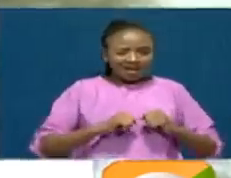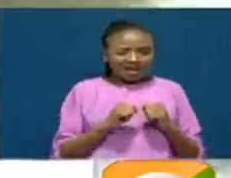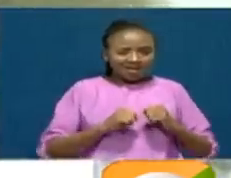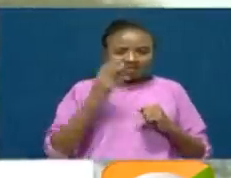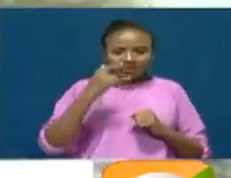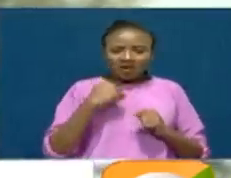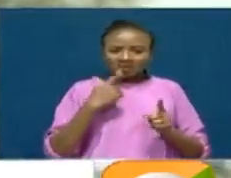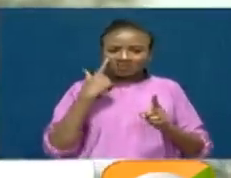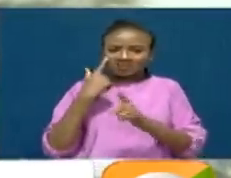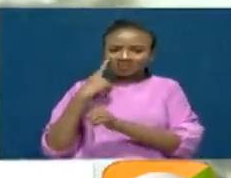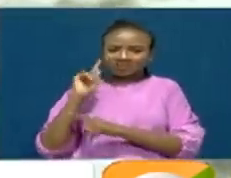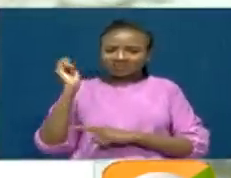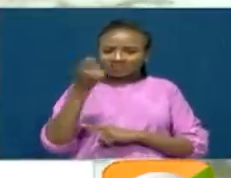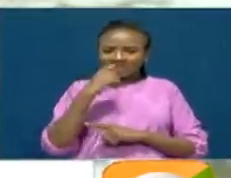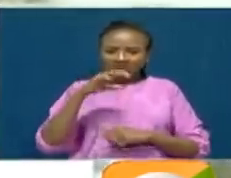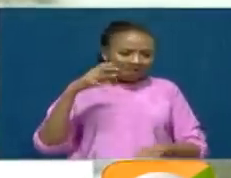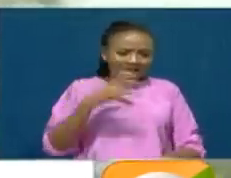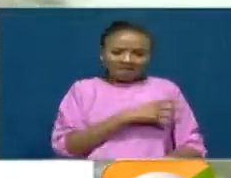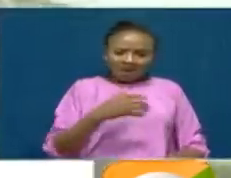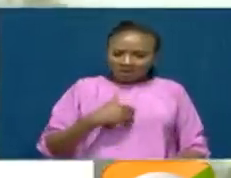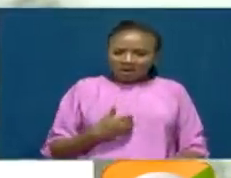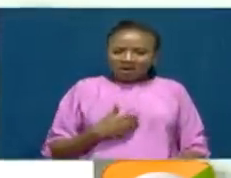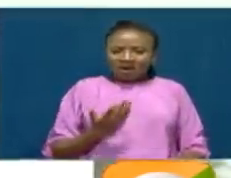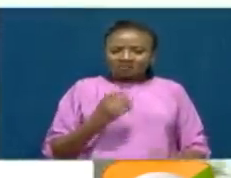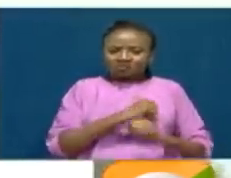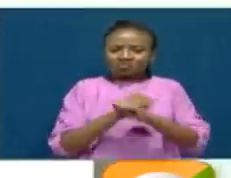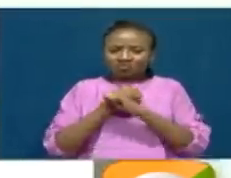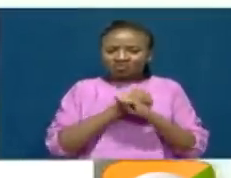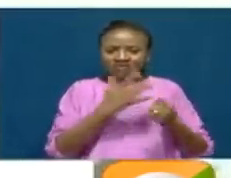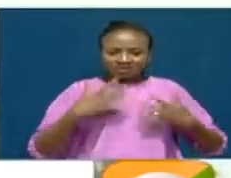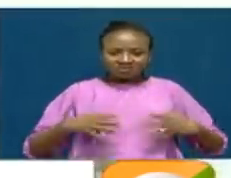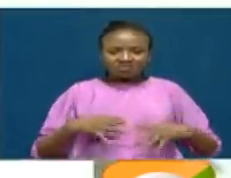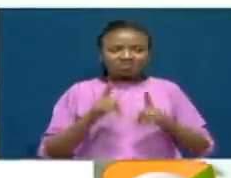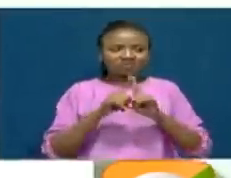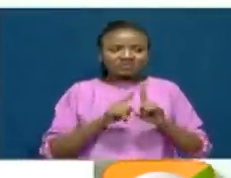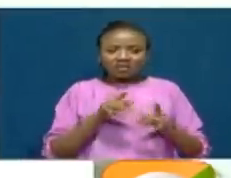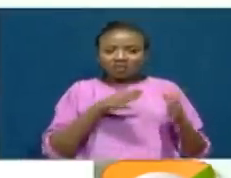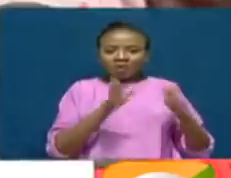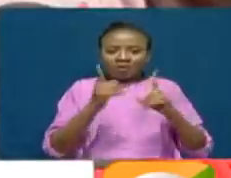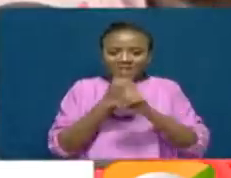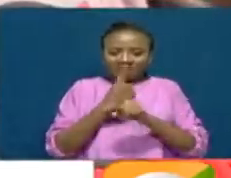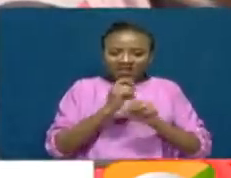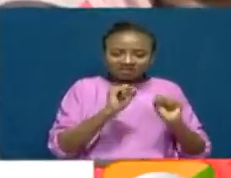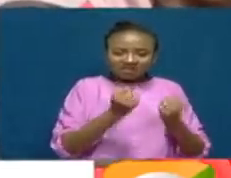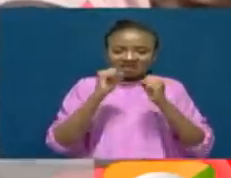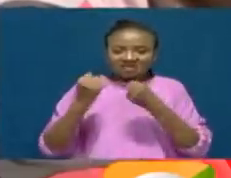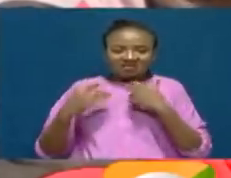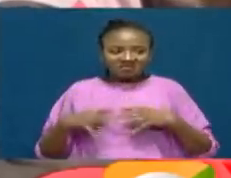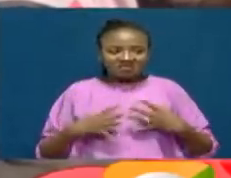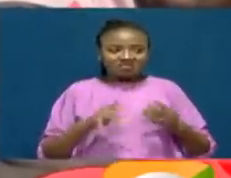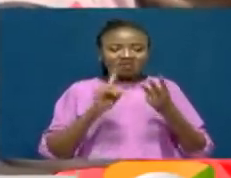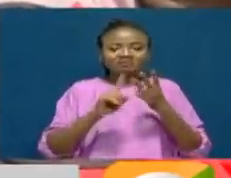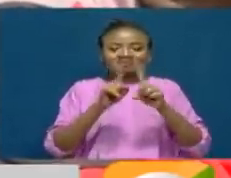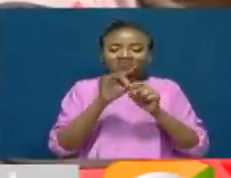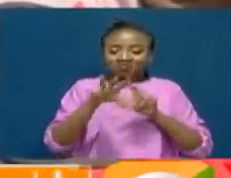power in protecting its people, especially the hostages. I'm very, very happy. And also in protecting